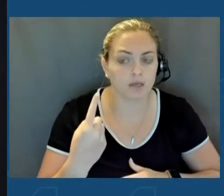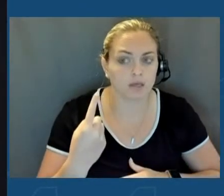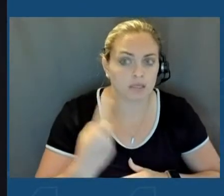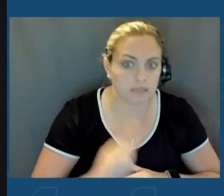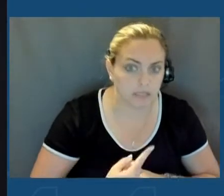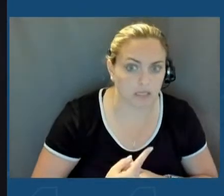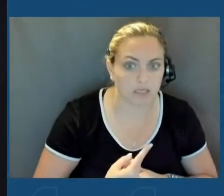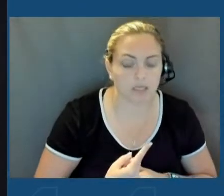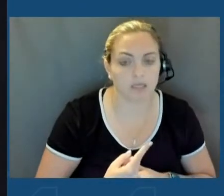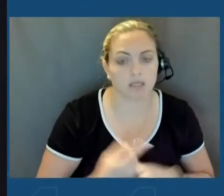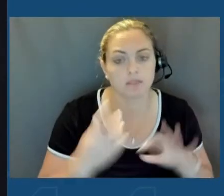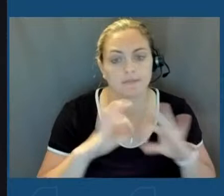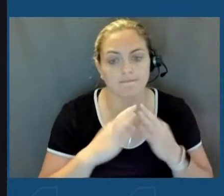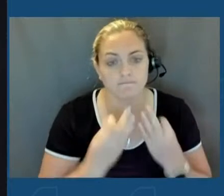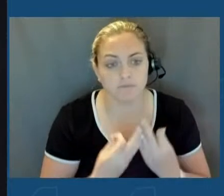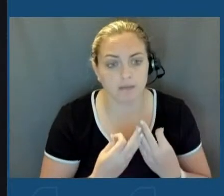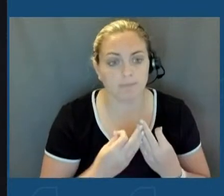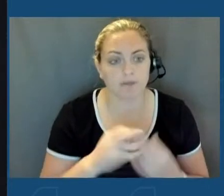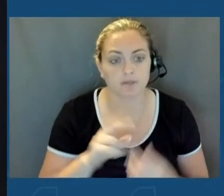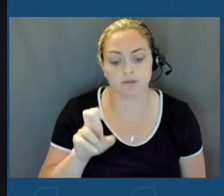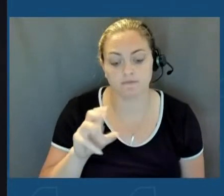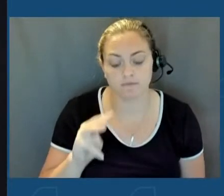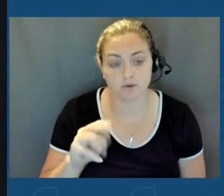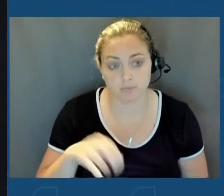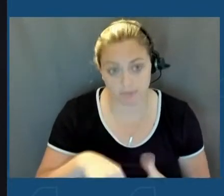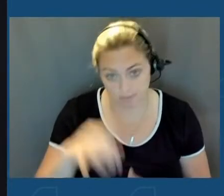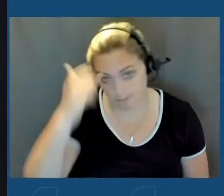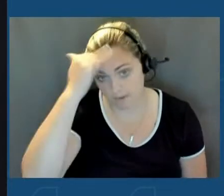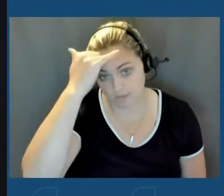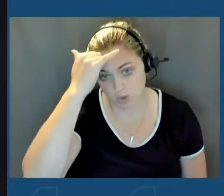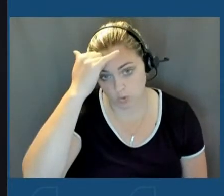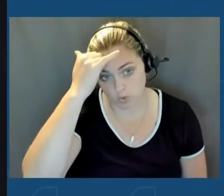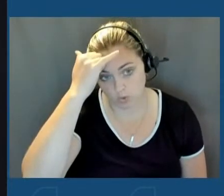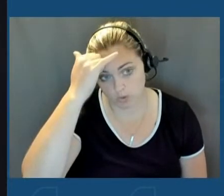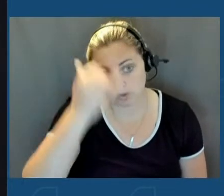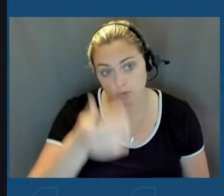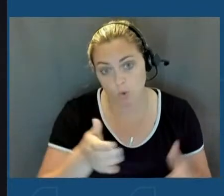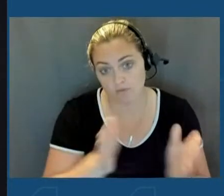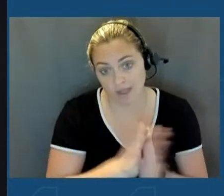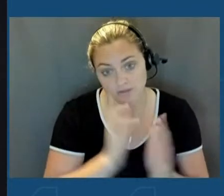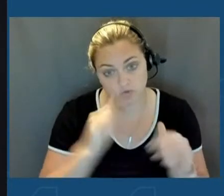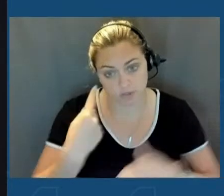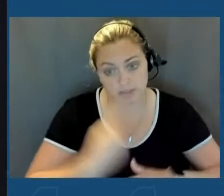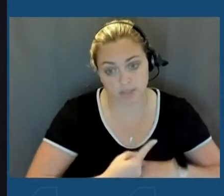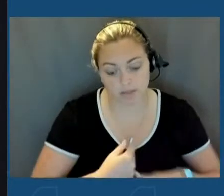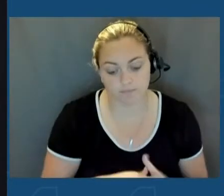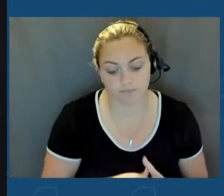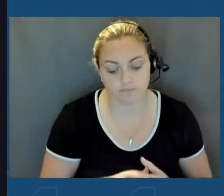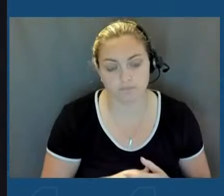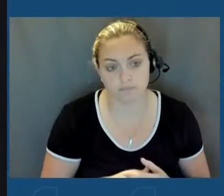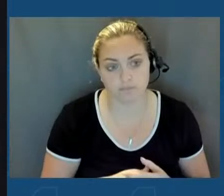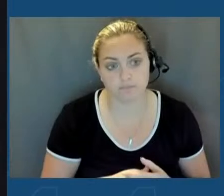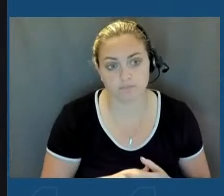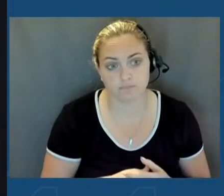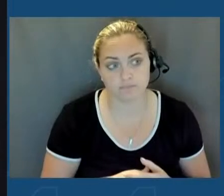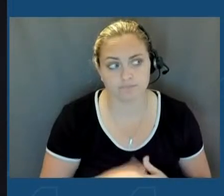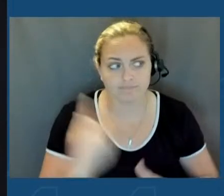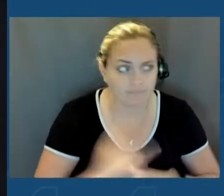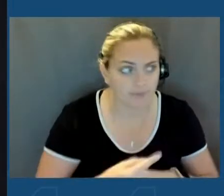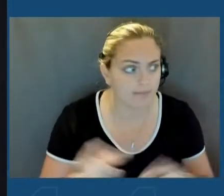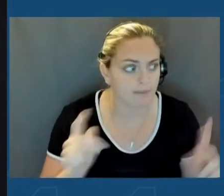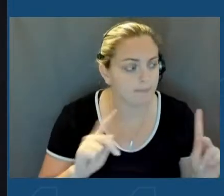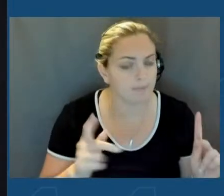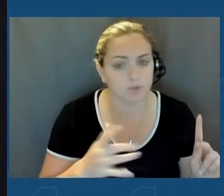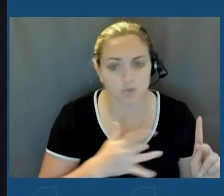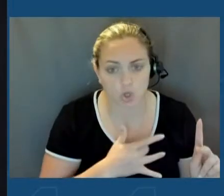the families of the victims in Buffalo have asked for. This is a day that people's